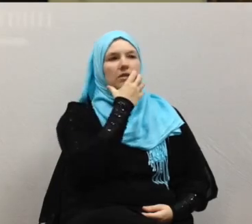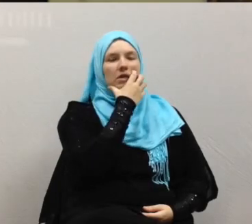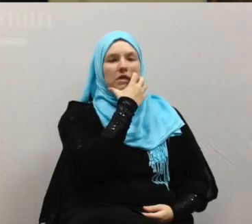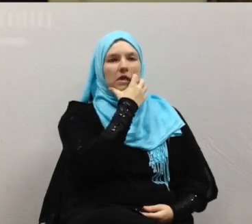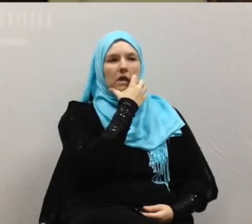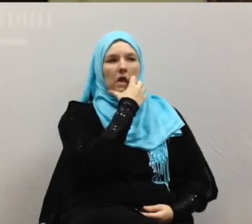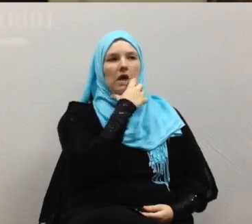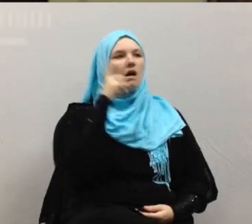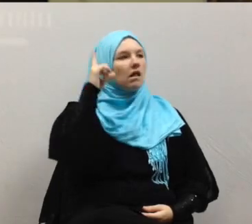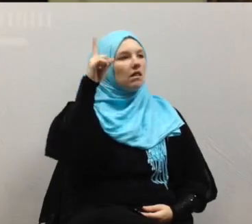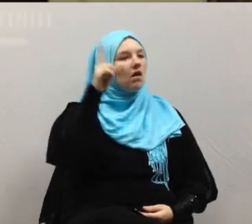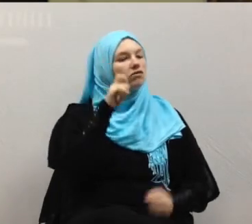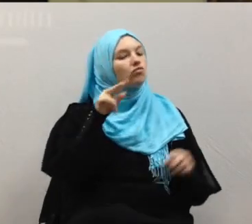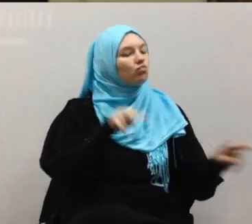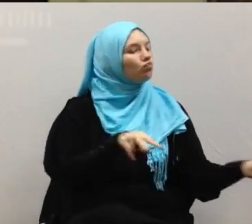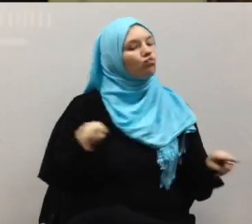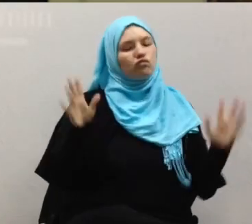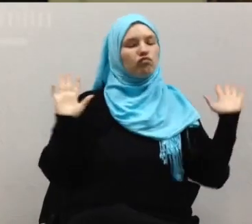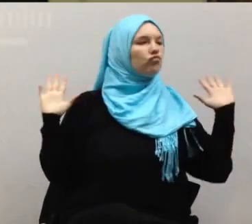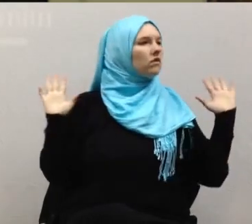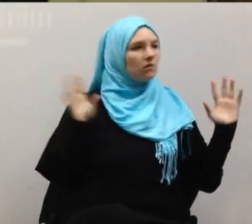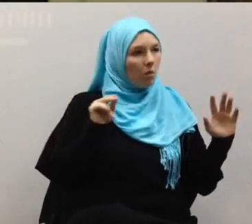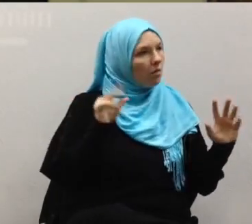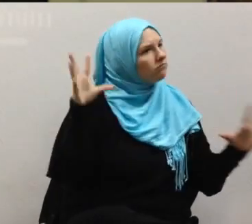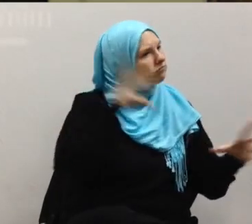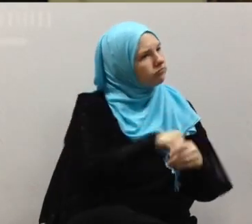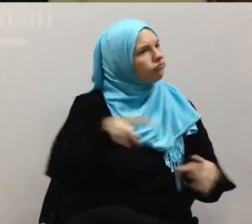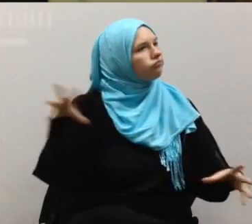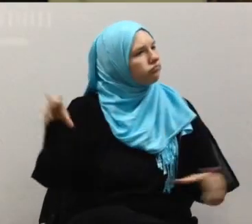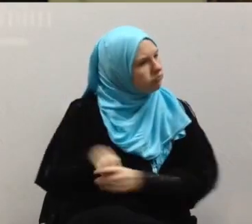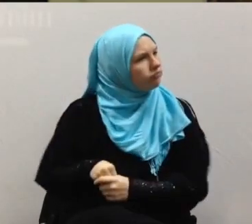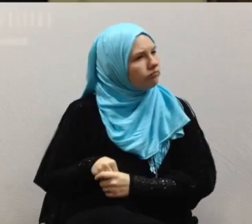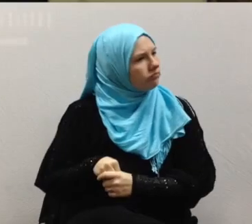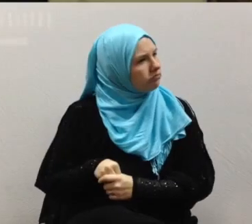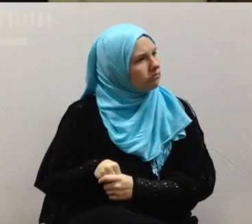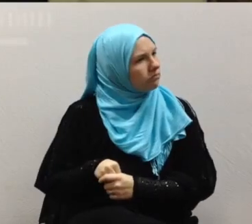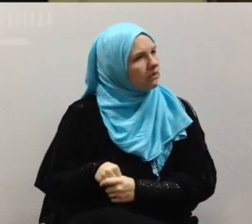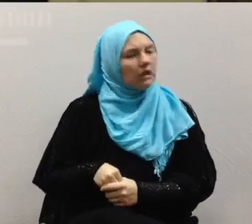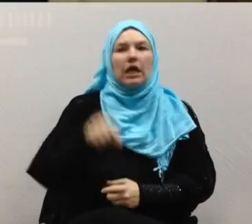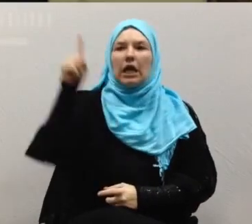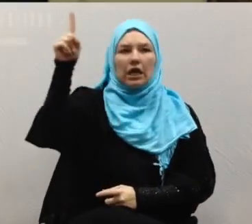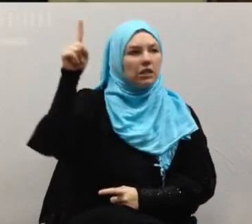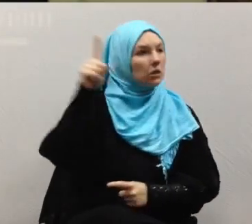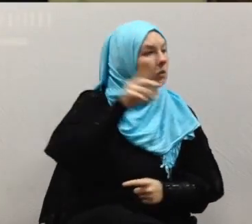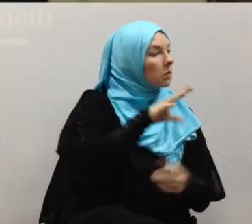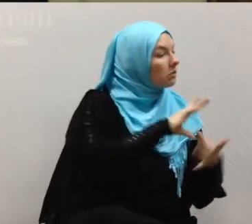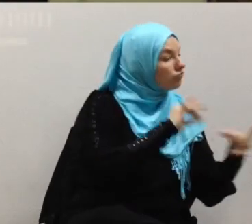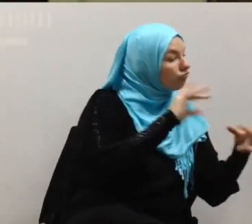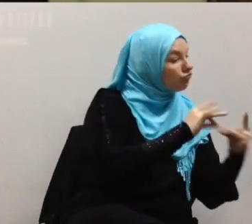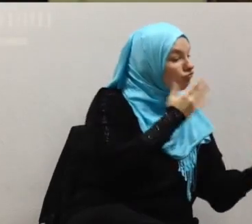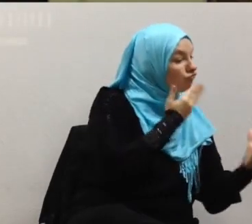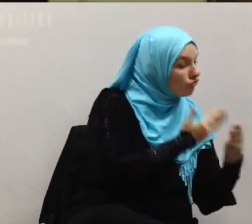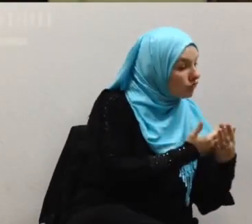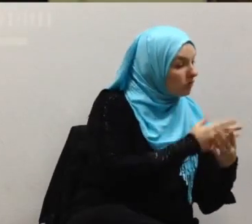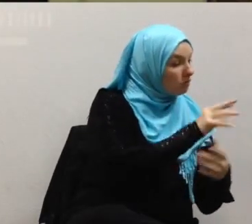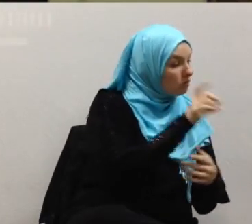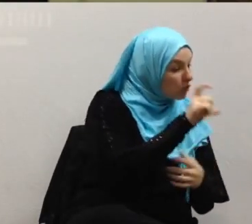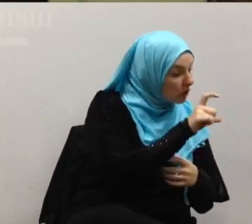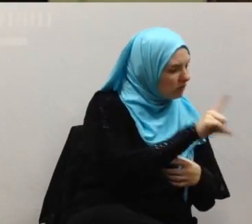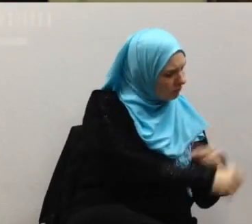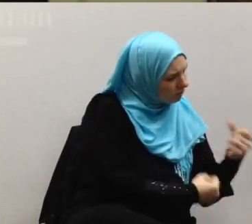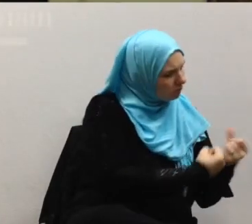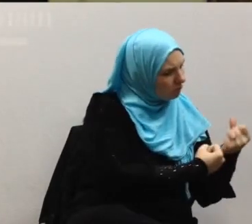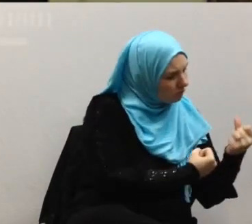engaged, and He is giving the news to the Muslims that as you go back, this is gonna